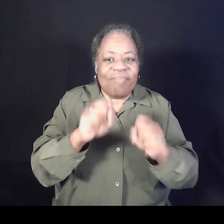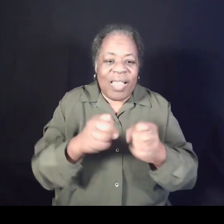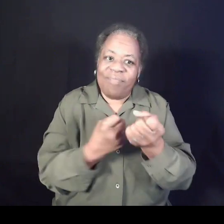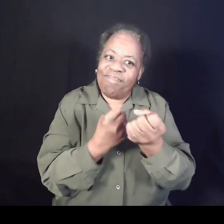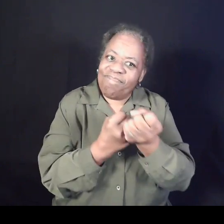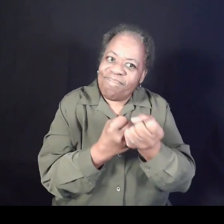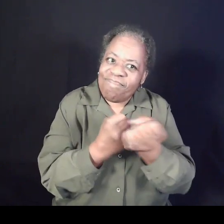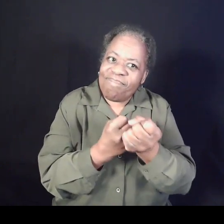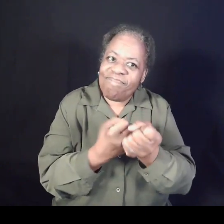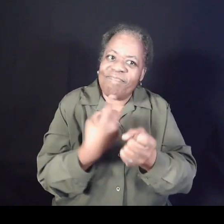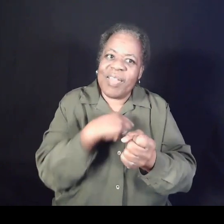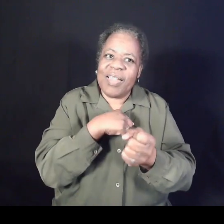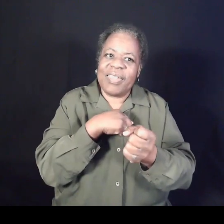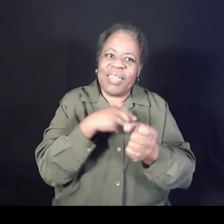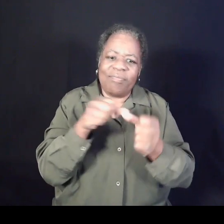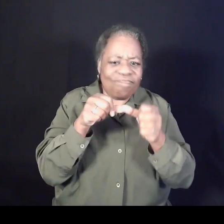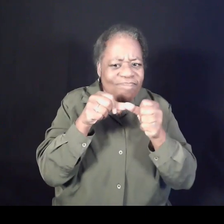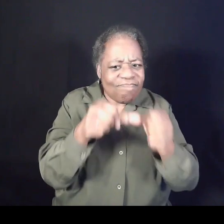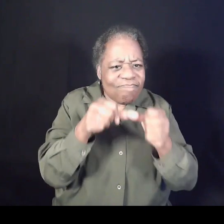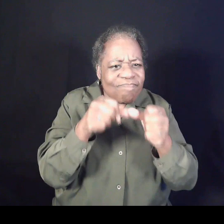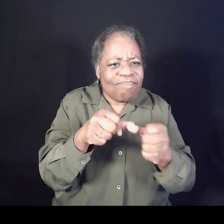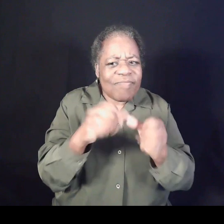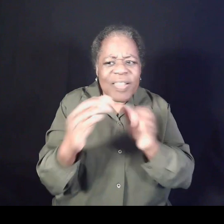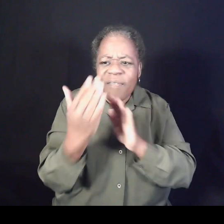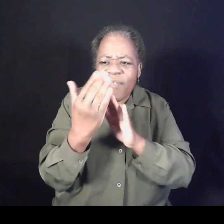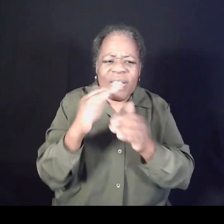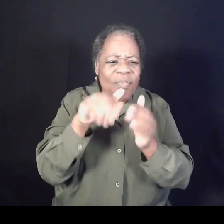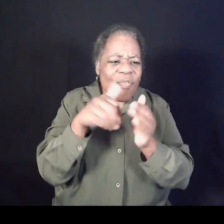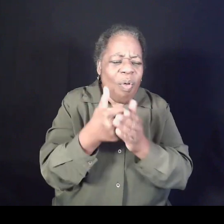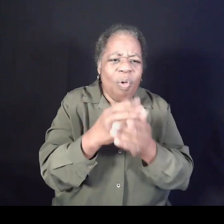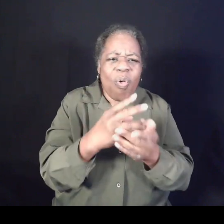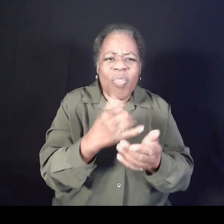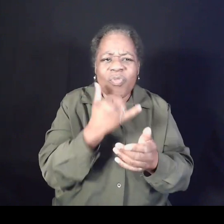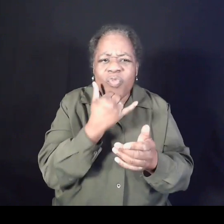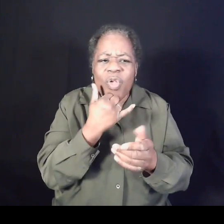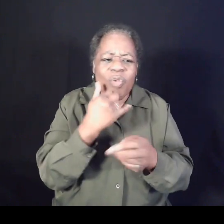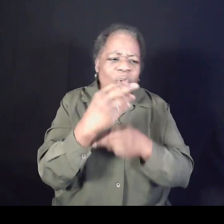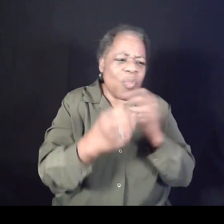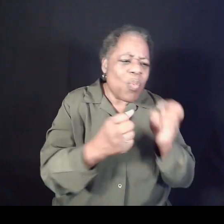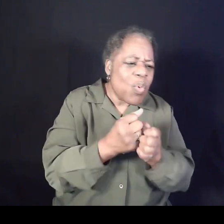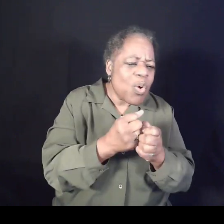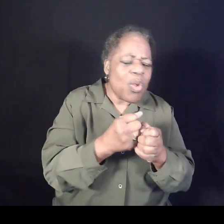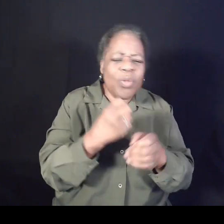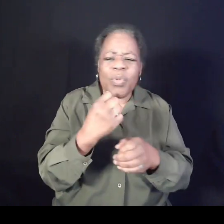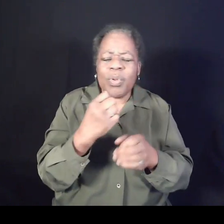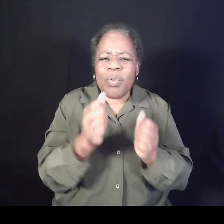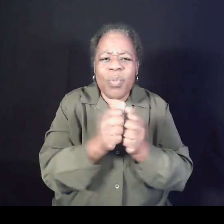us in the face of all that's wrong with the world and with us.